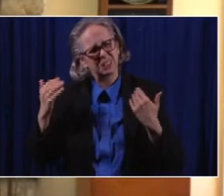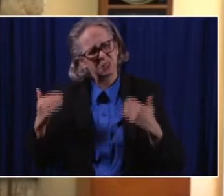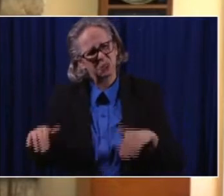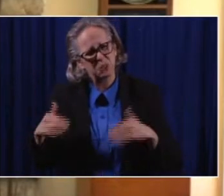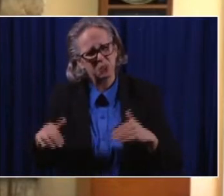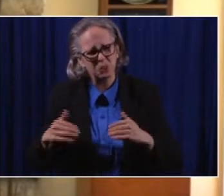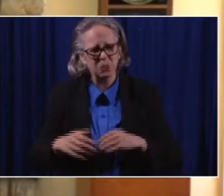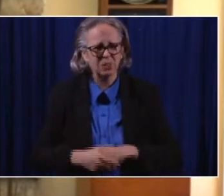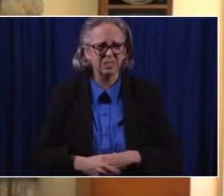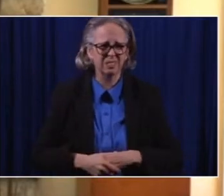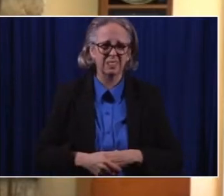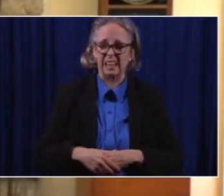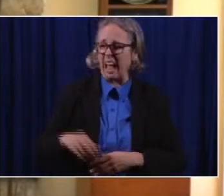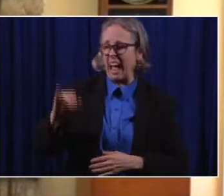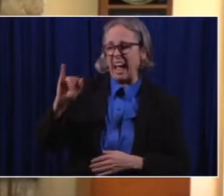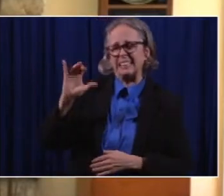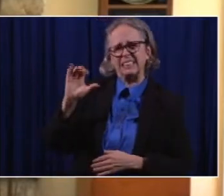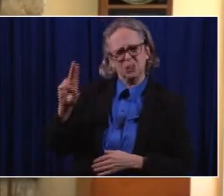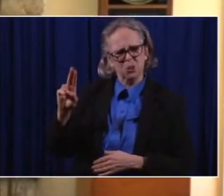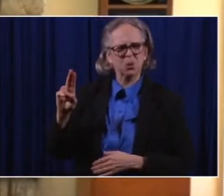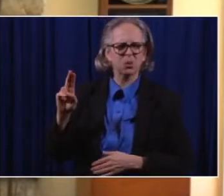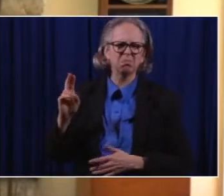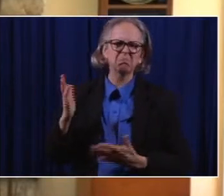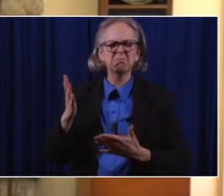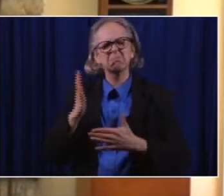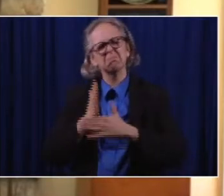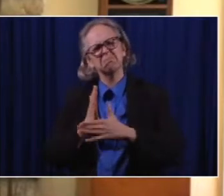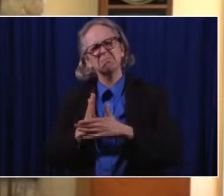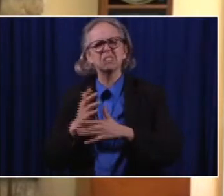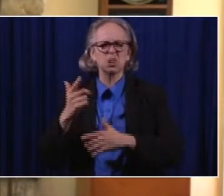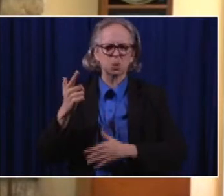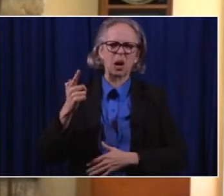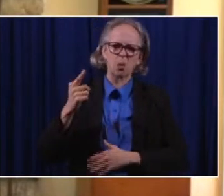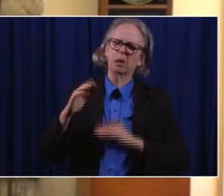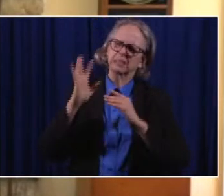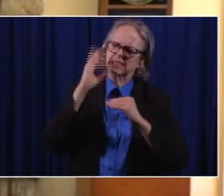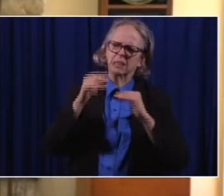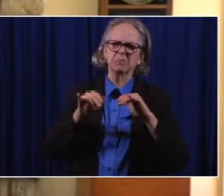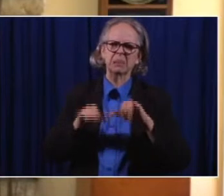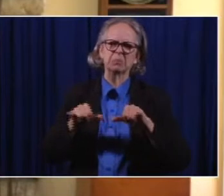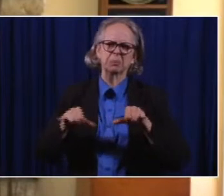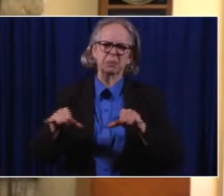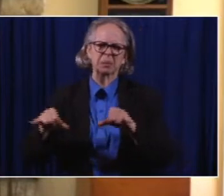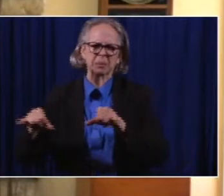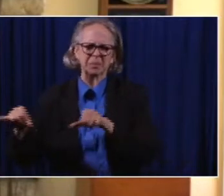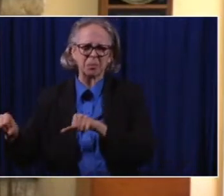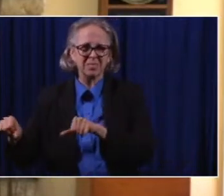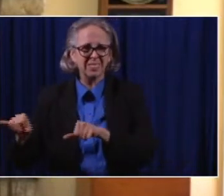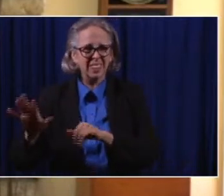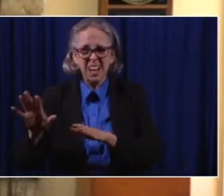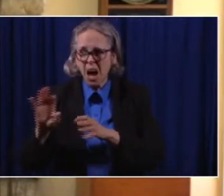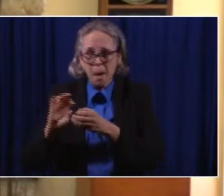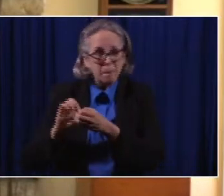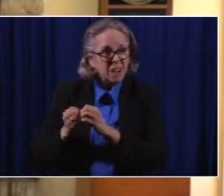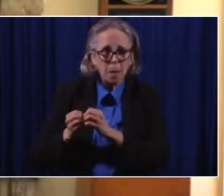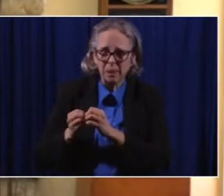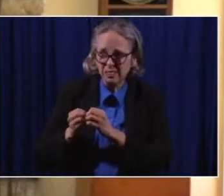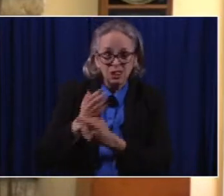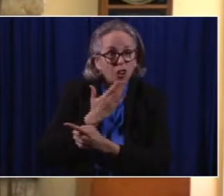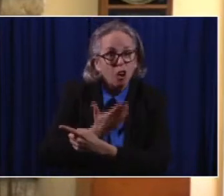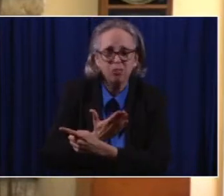about the same at 21. But obviously, we don't like to see that number. We